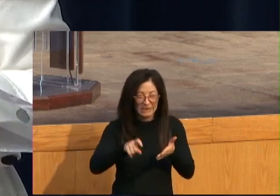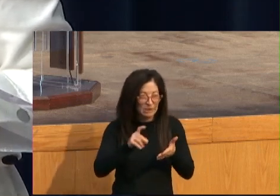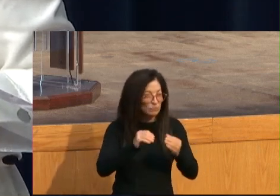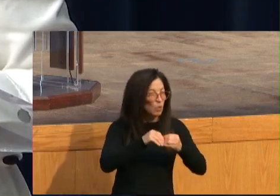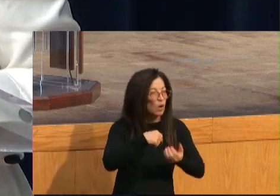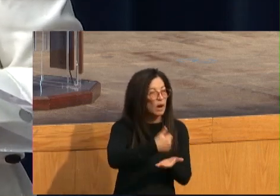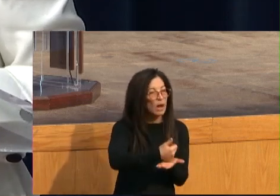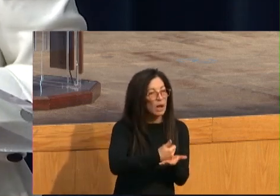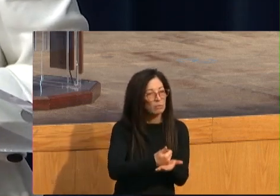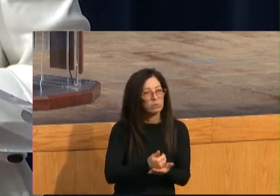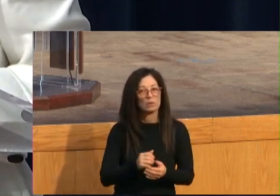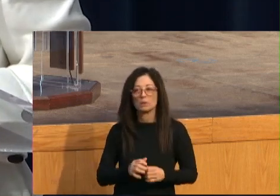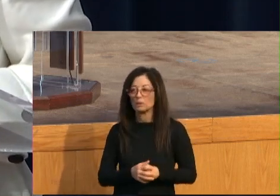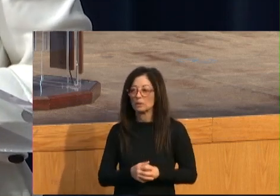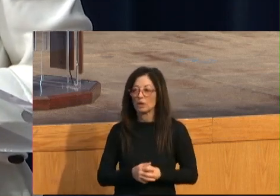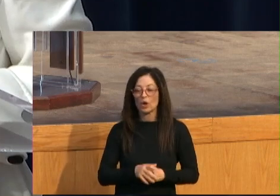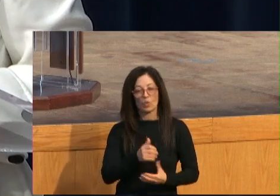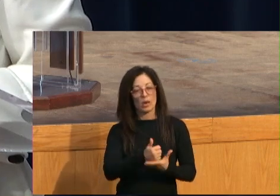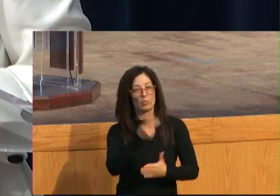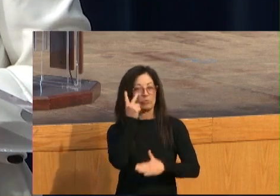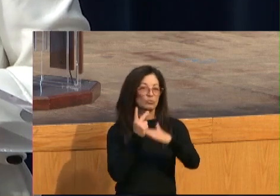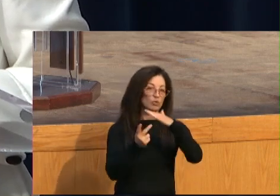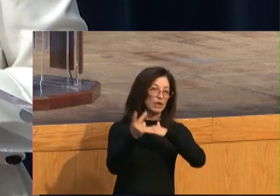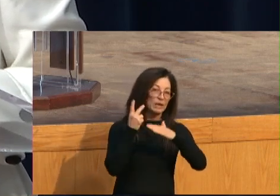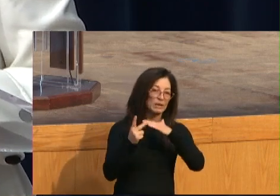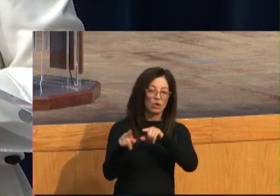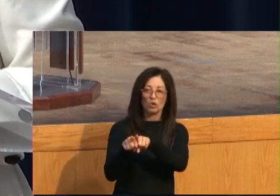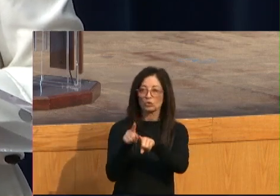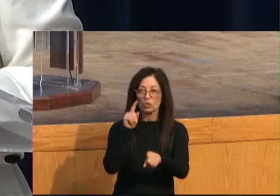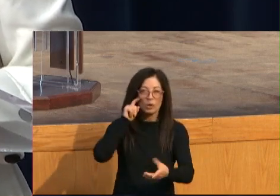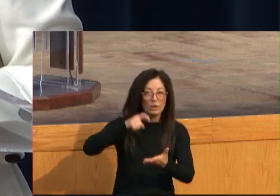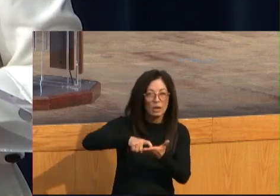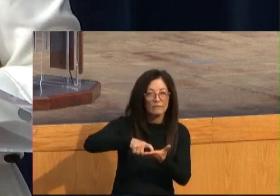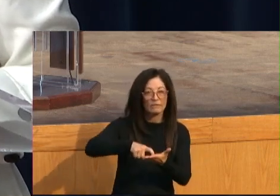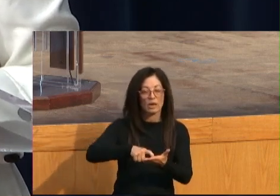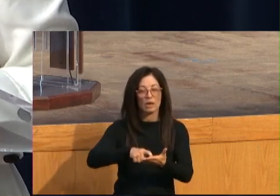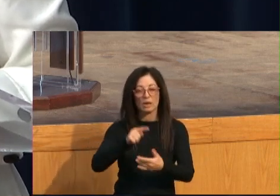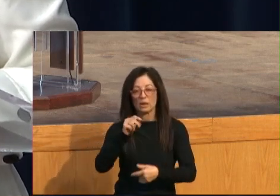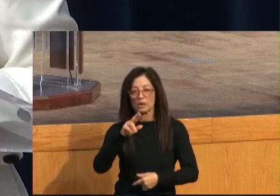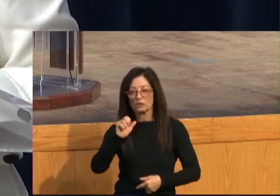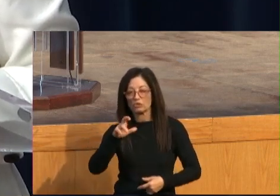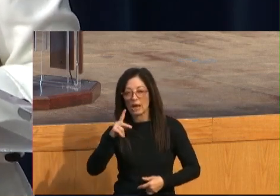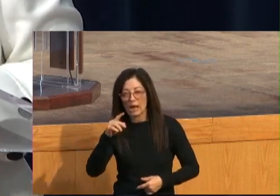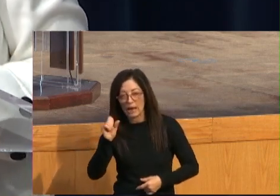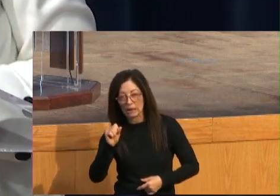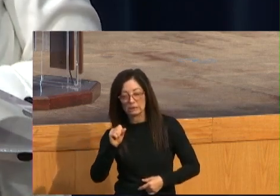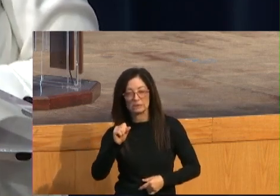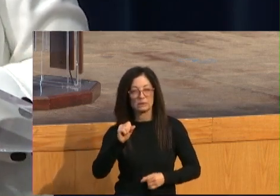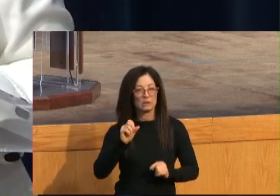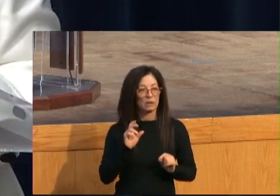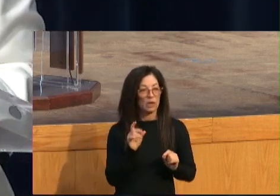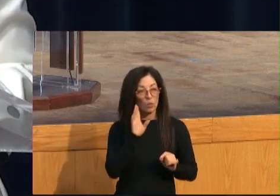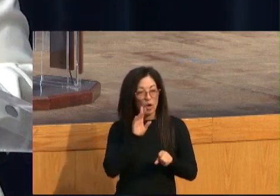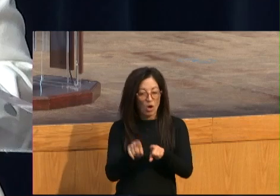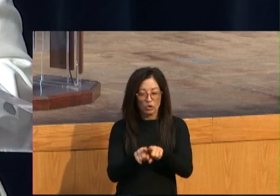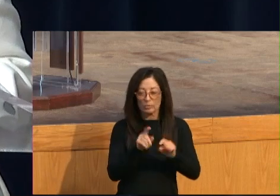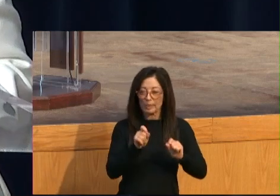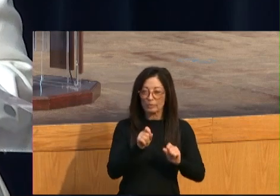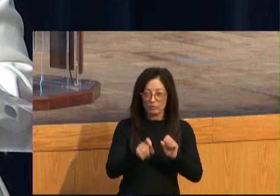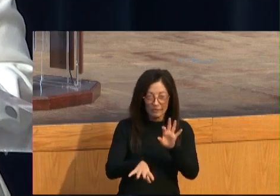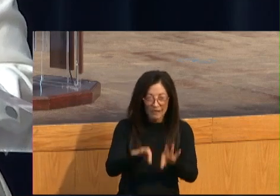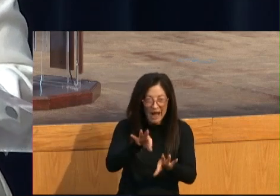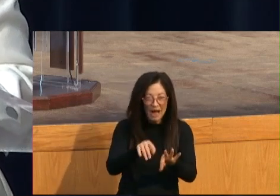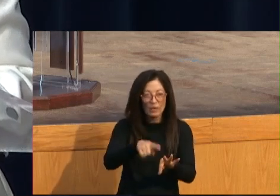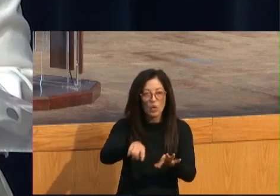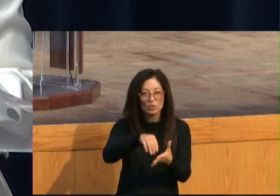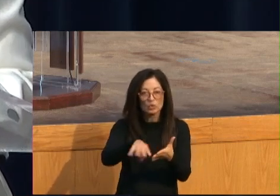It will be predictive, and it will be able to identify tracks And it will be able to pinpoint students when